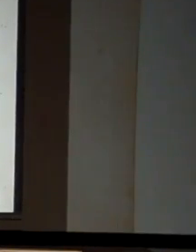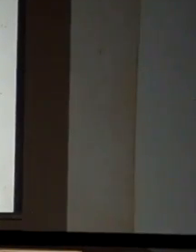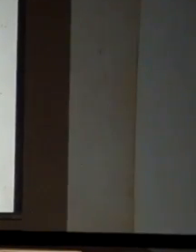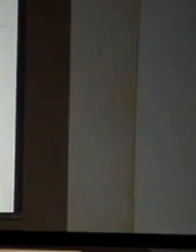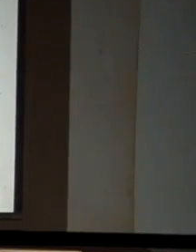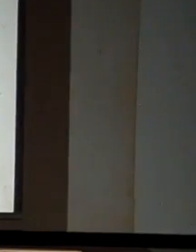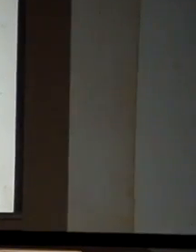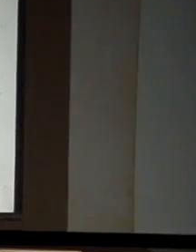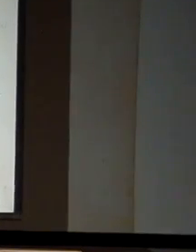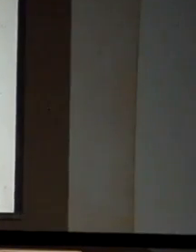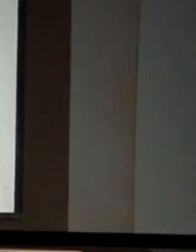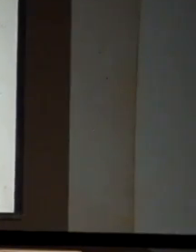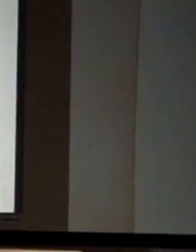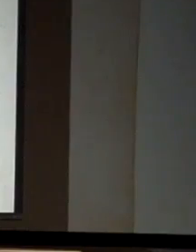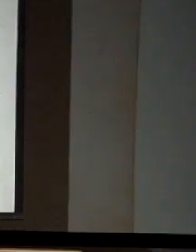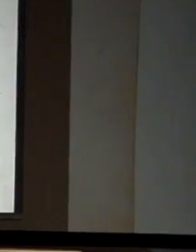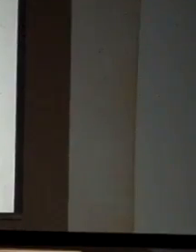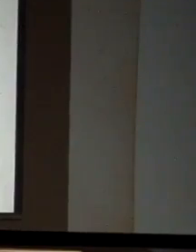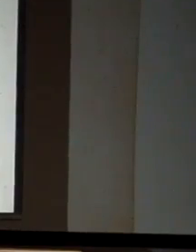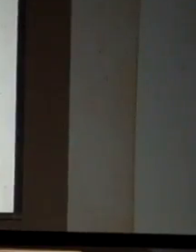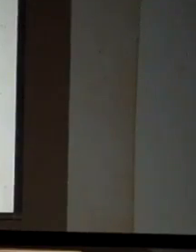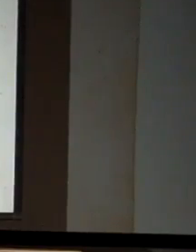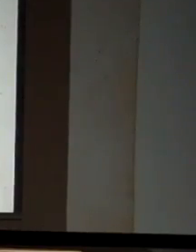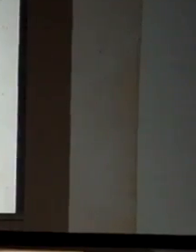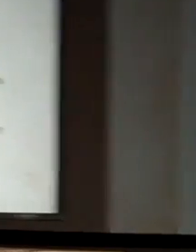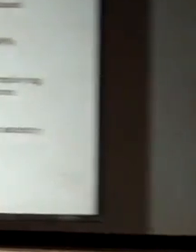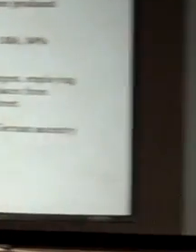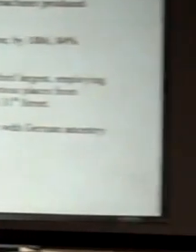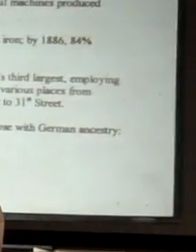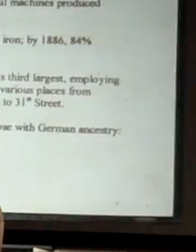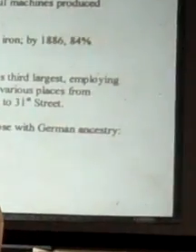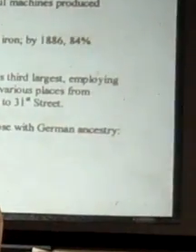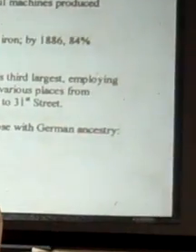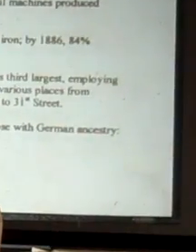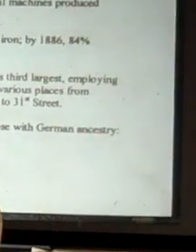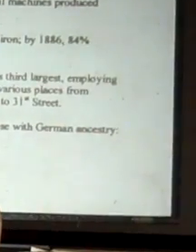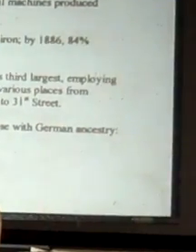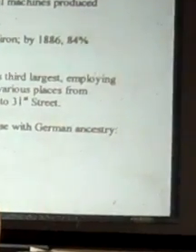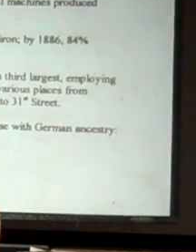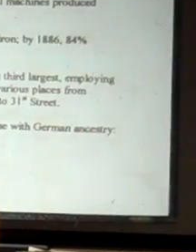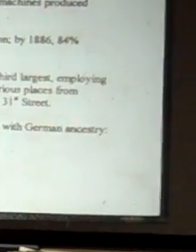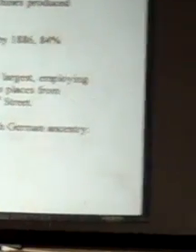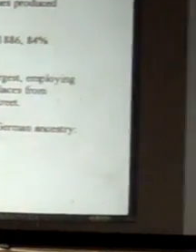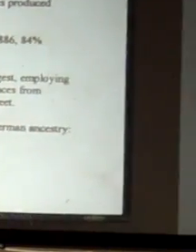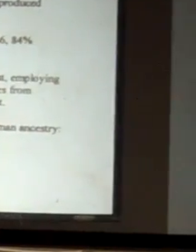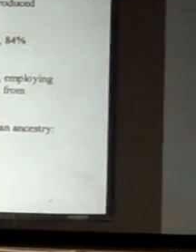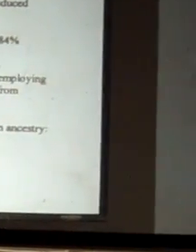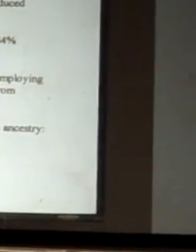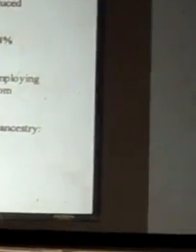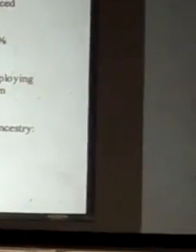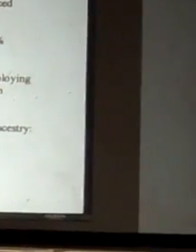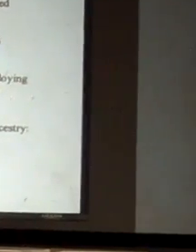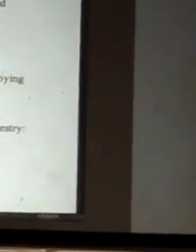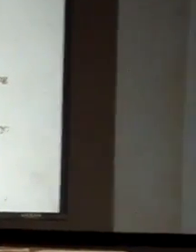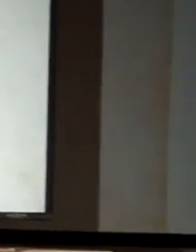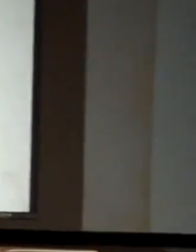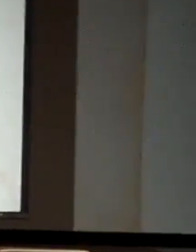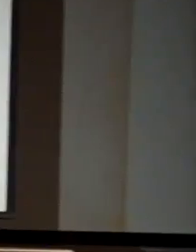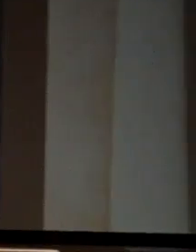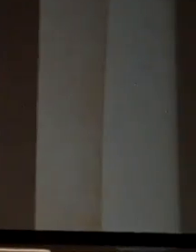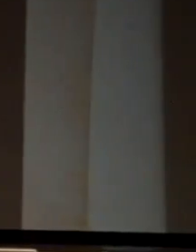have you. But you will notice also a big change, and that's in the third sentence.